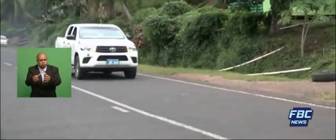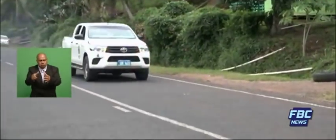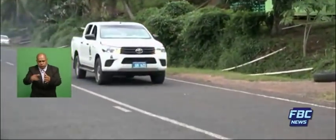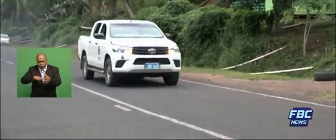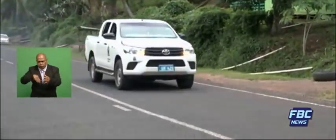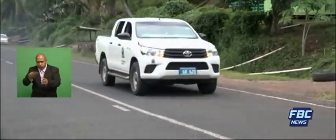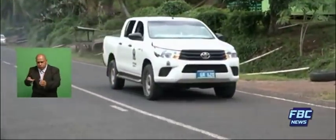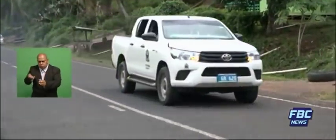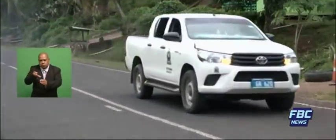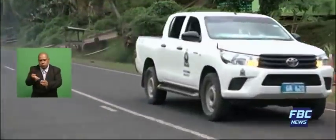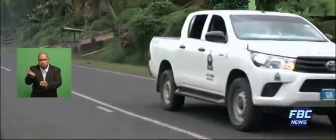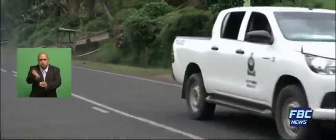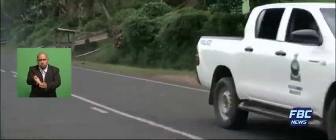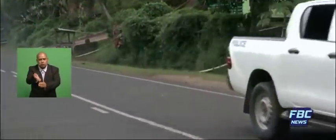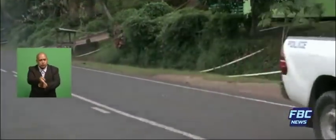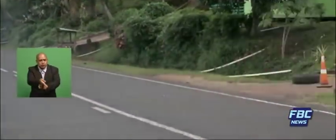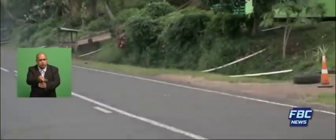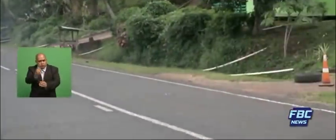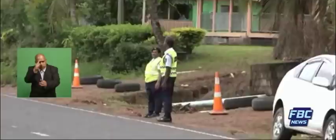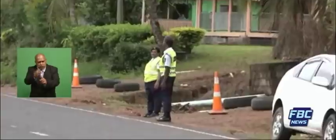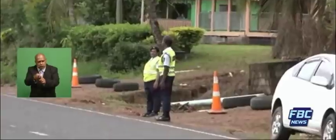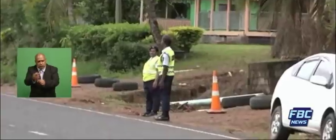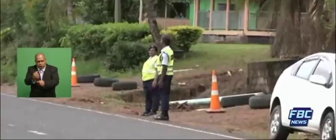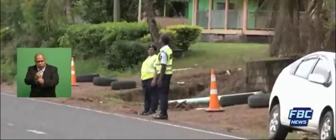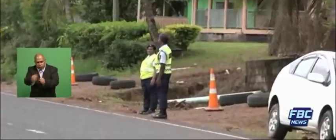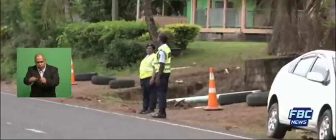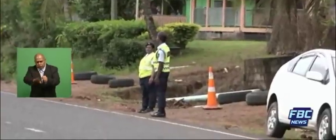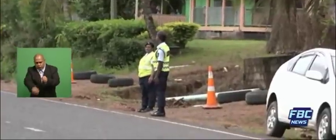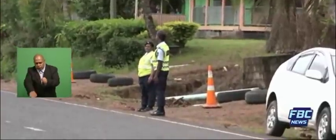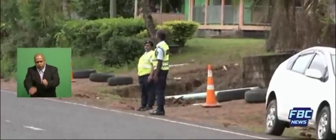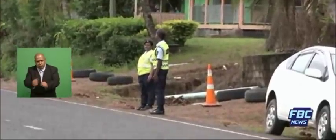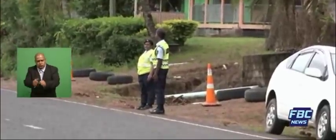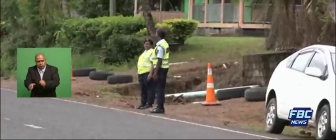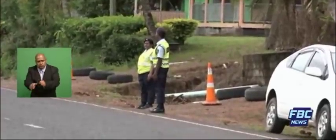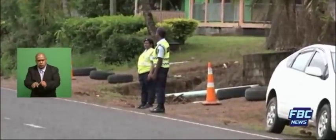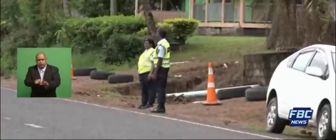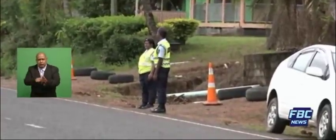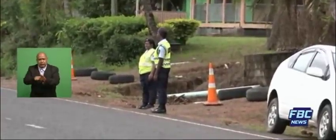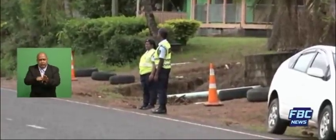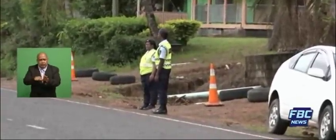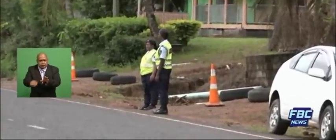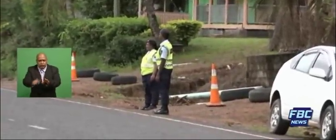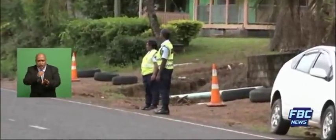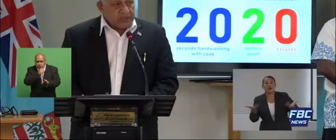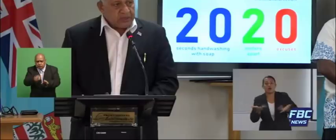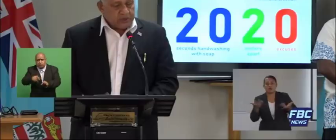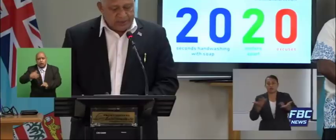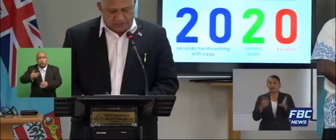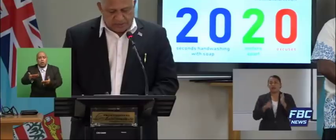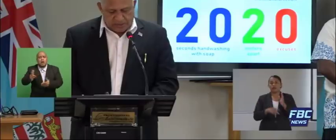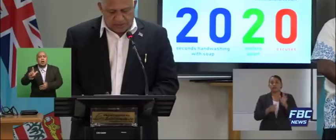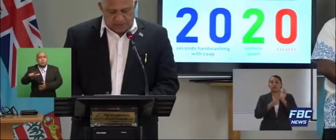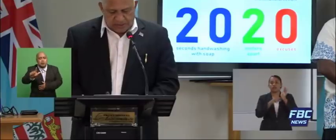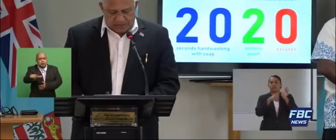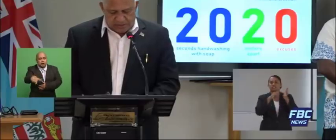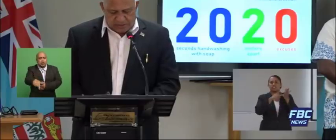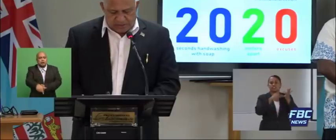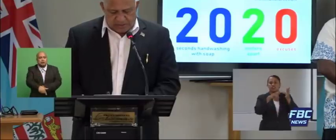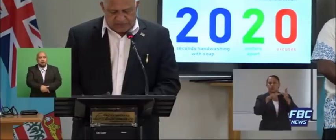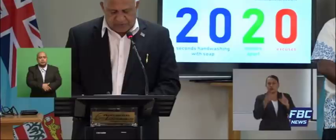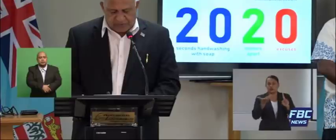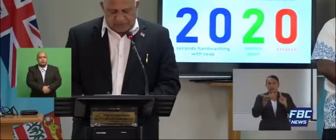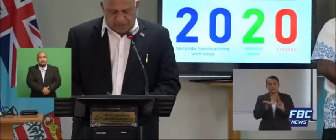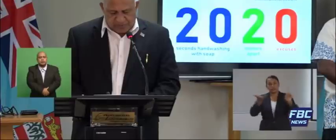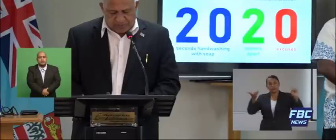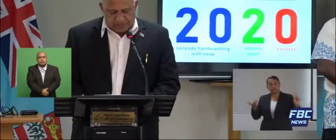daughter-in-laws and another grandchild. This young girl lived in the Soso settlement. She has been in isolation since